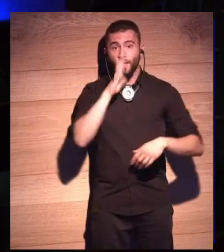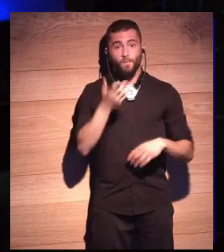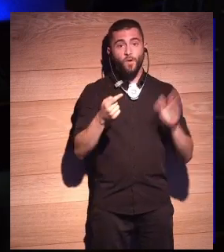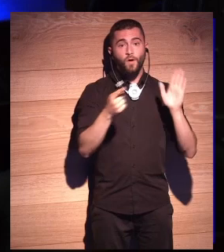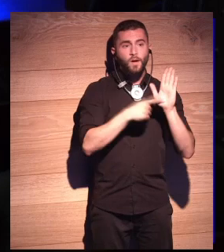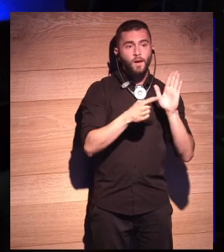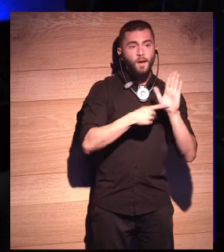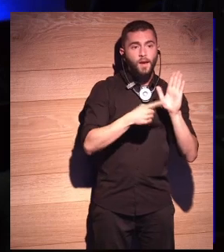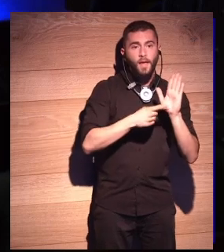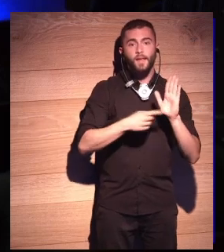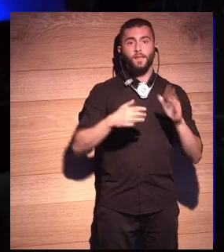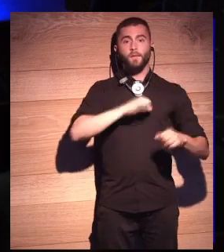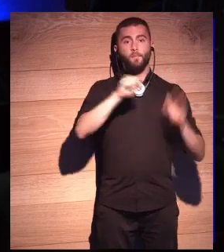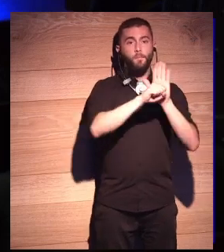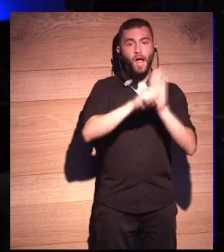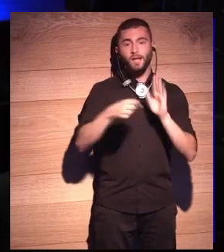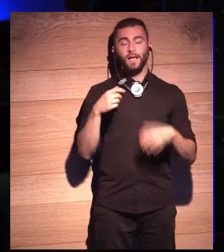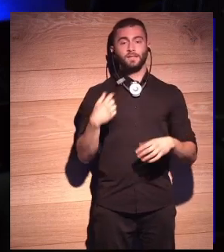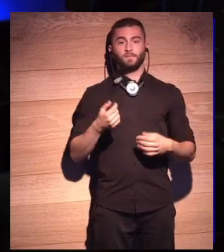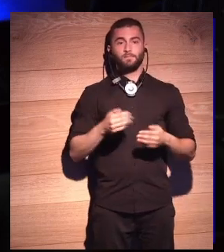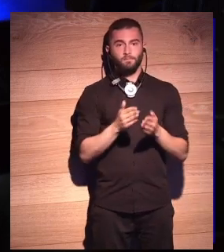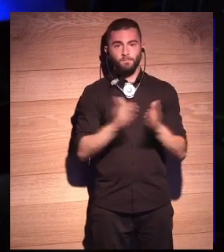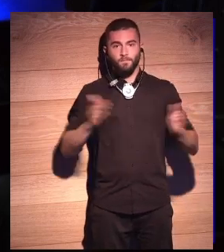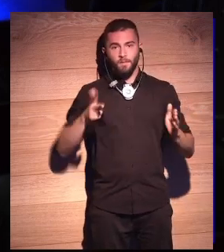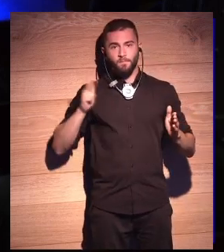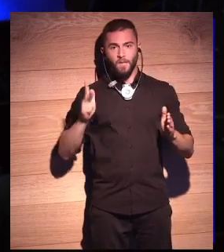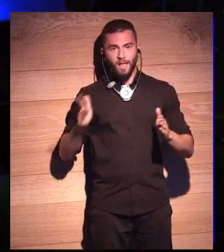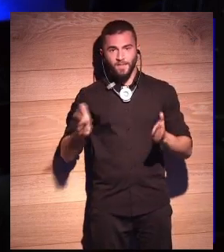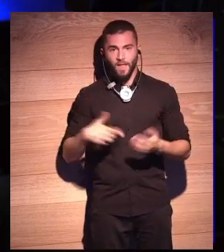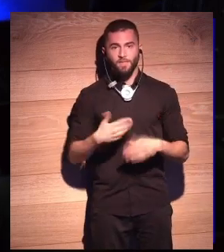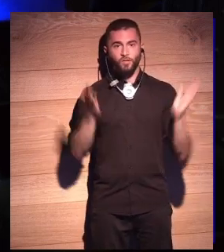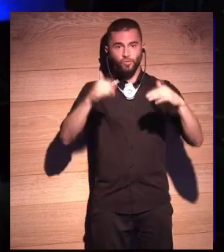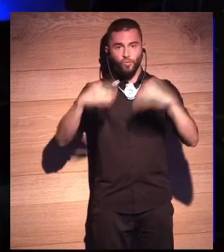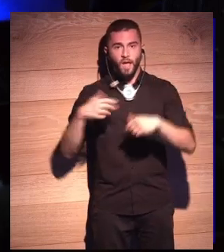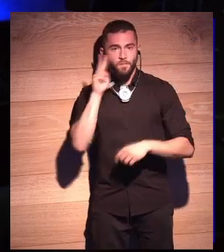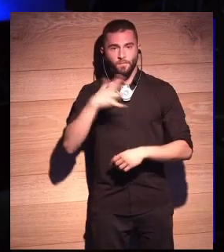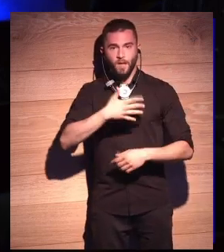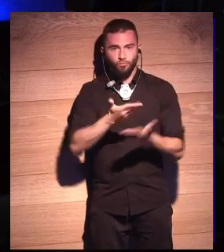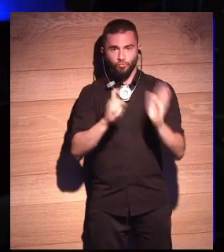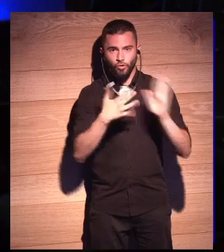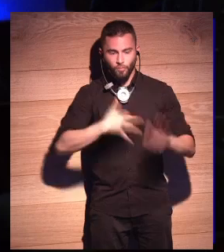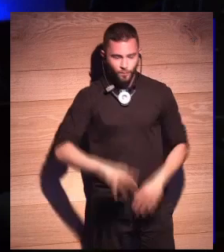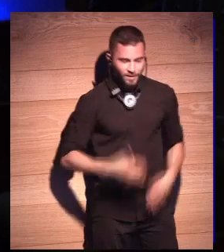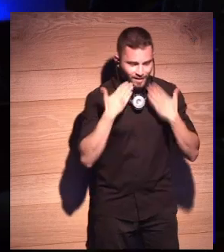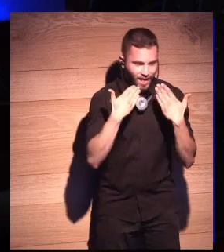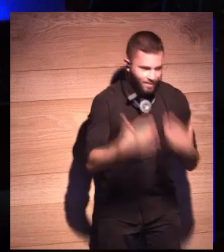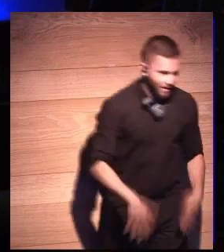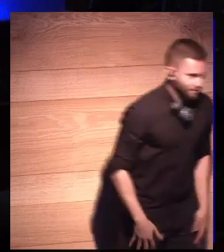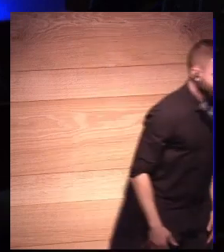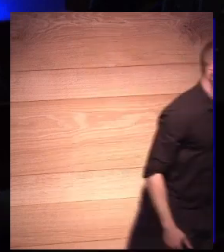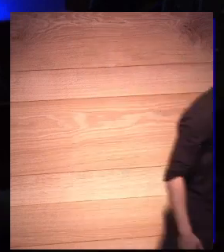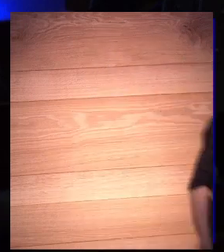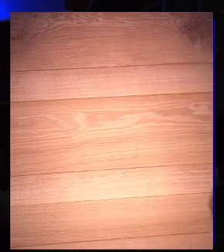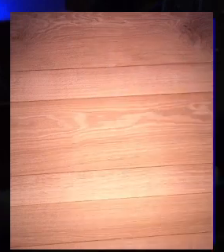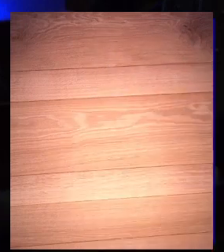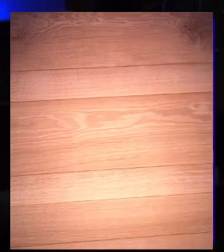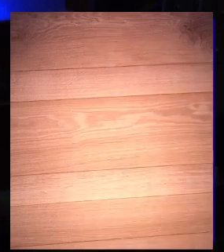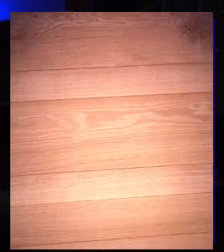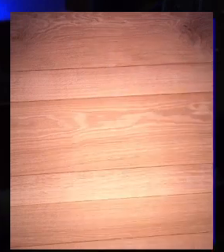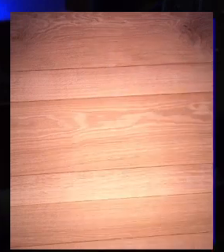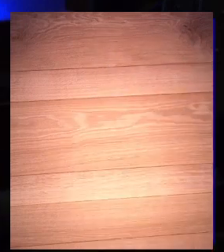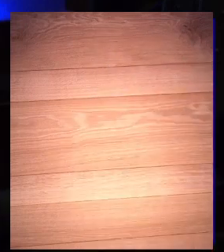whatsoever because the patent and trademarks law does not exist. Anything can be copied. Thank you. So comments